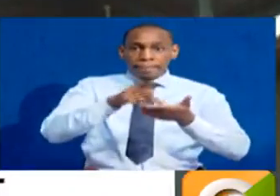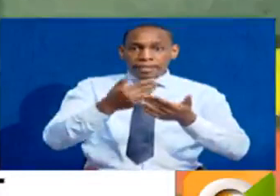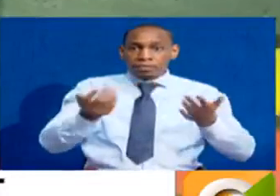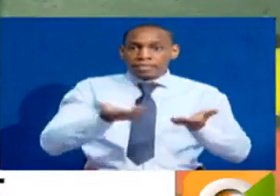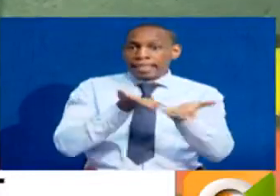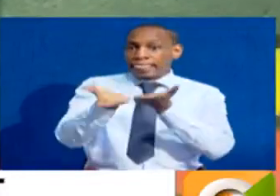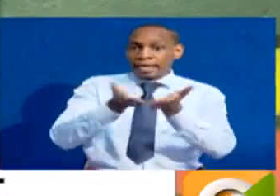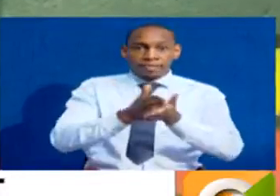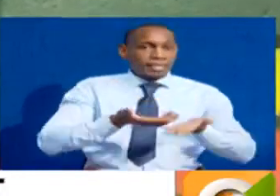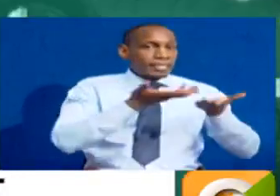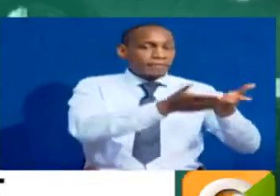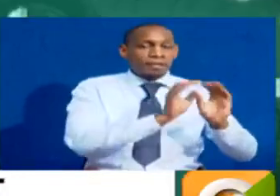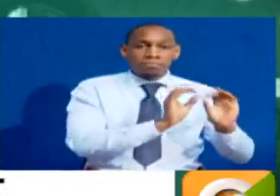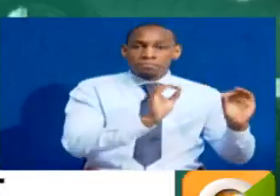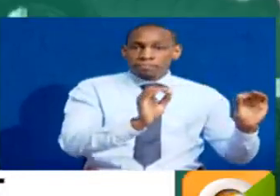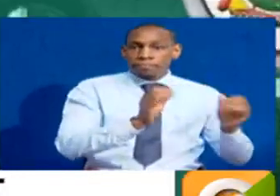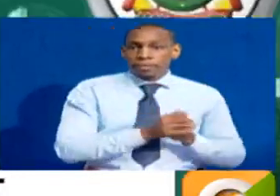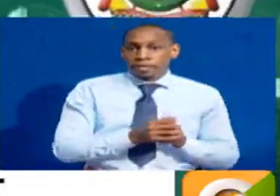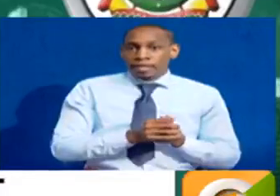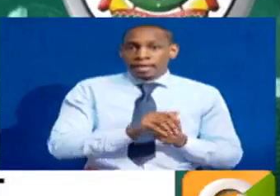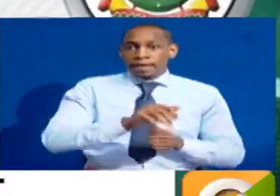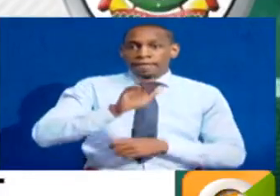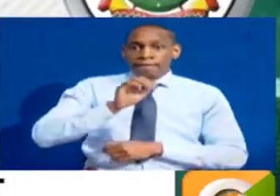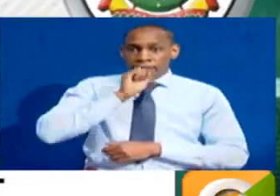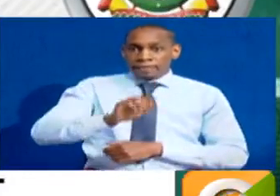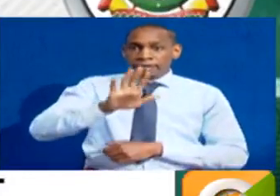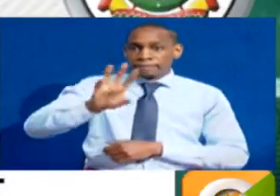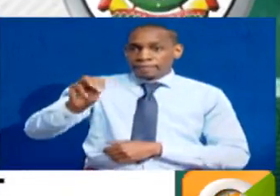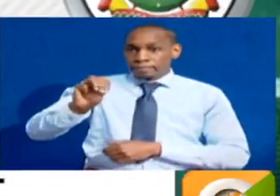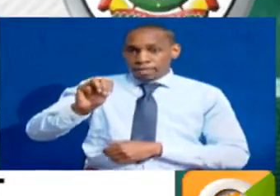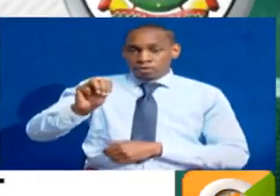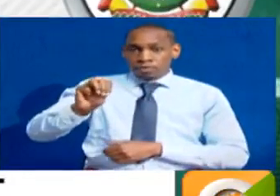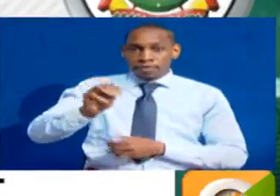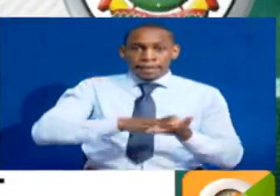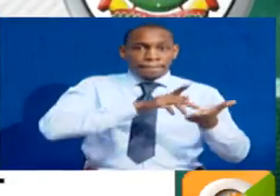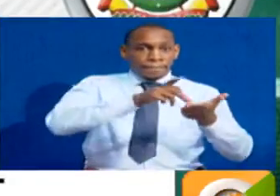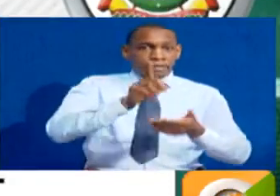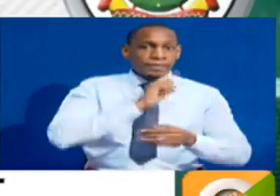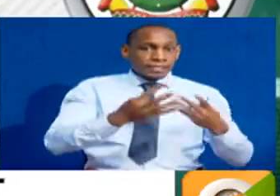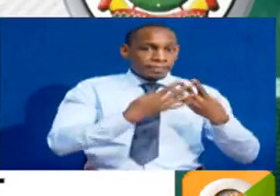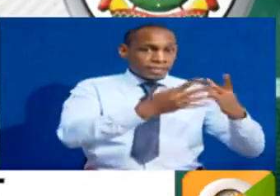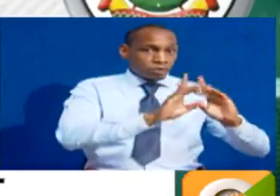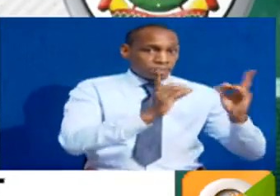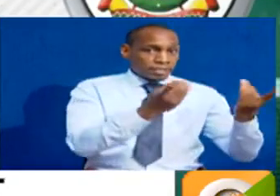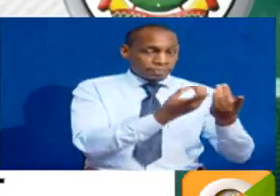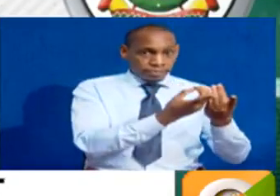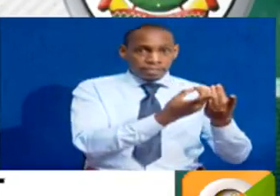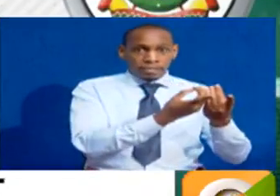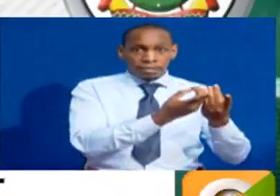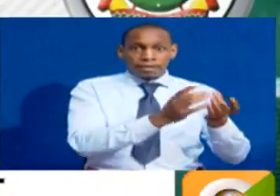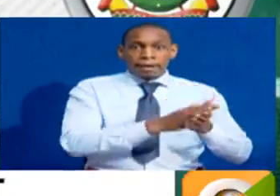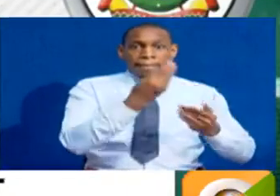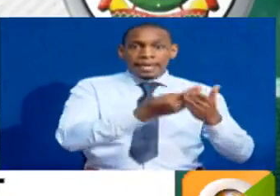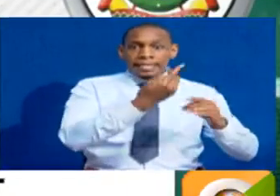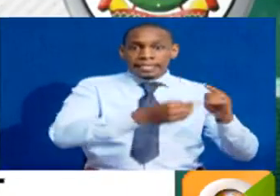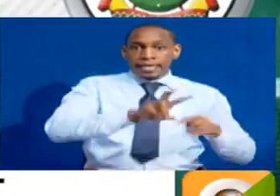and services never delivered. Some 555 million shillings was paid from the prison's department headquarters in